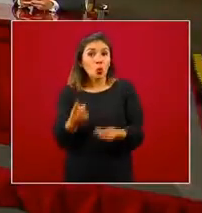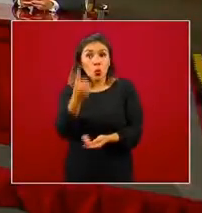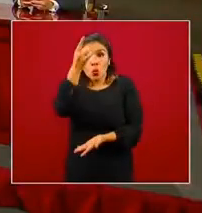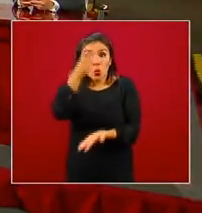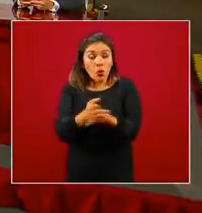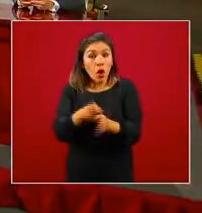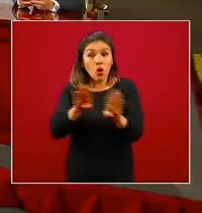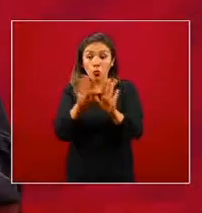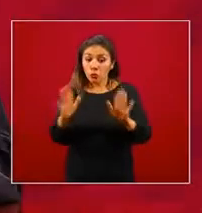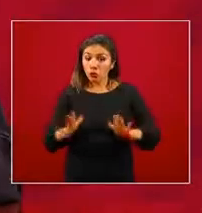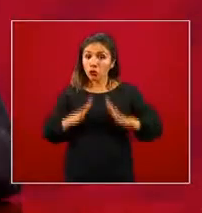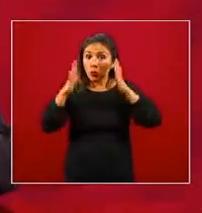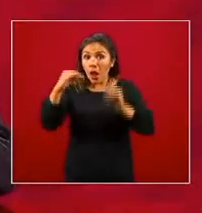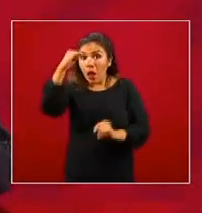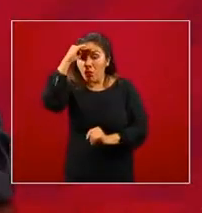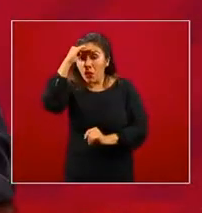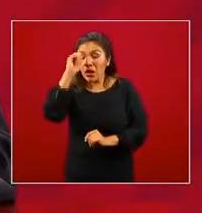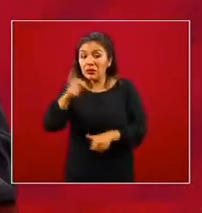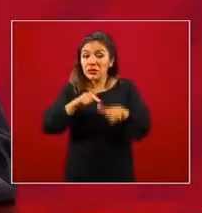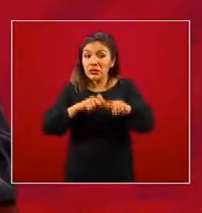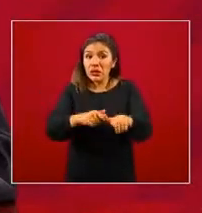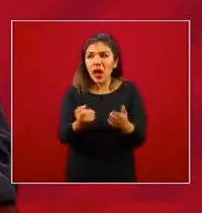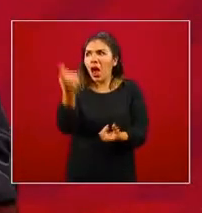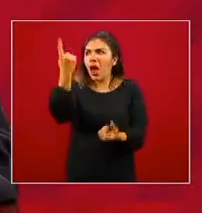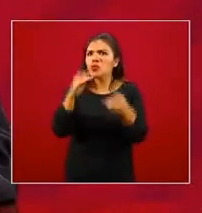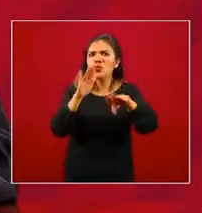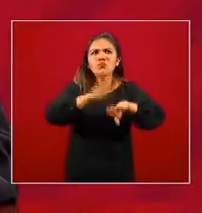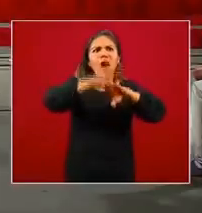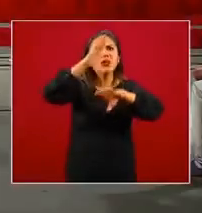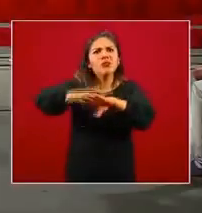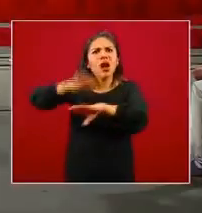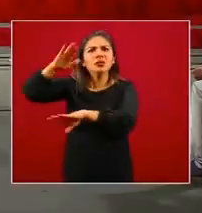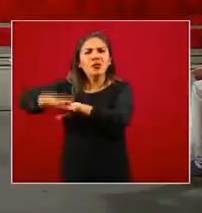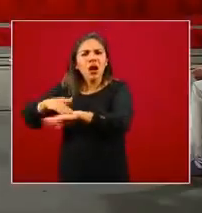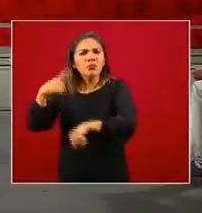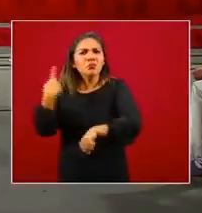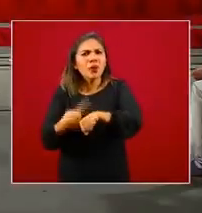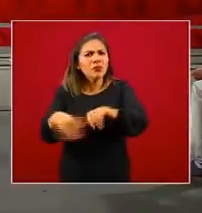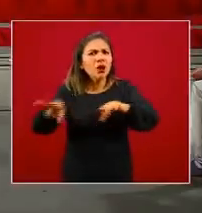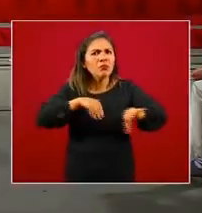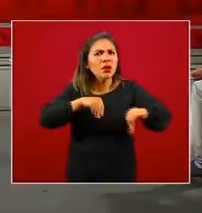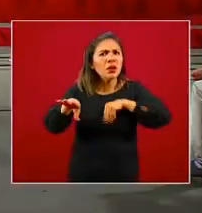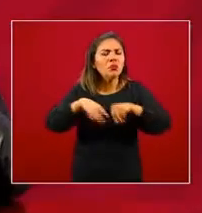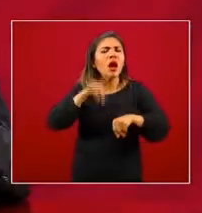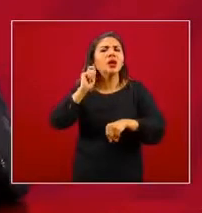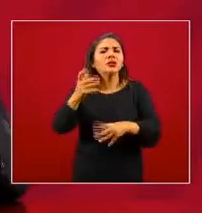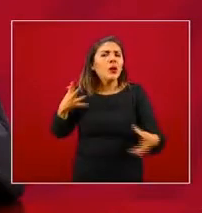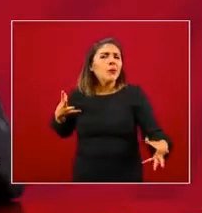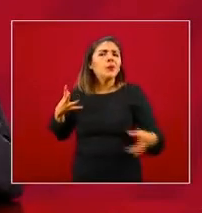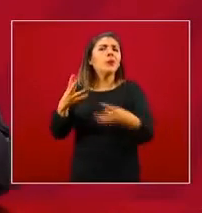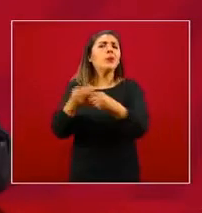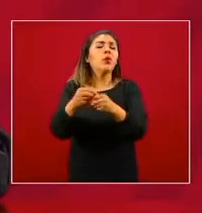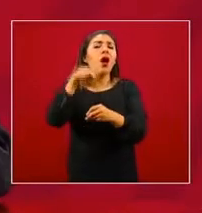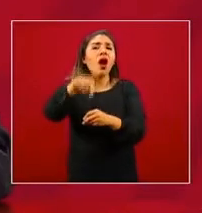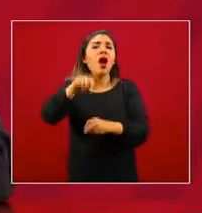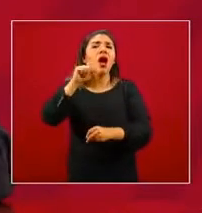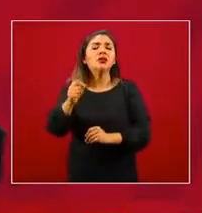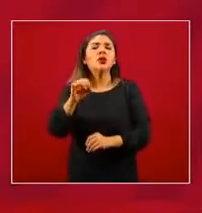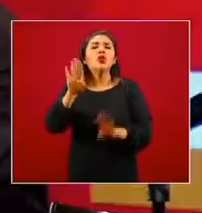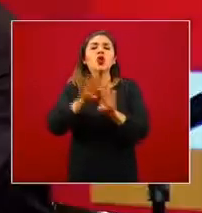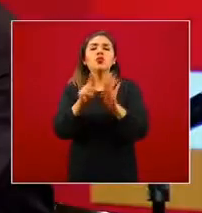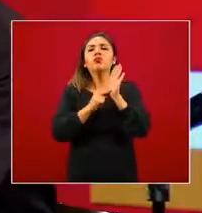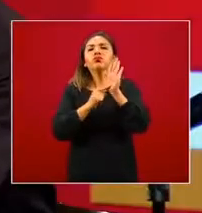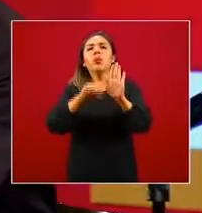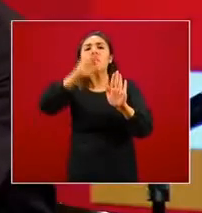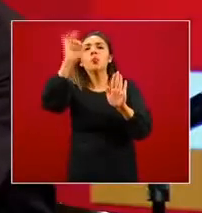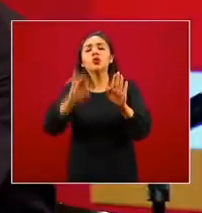There are many epidemics. It's not surprising that the cases continue to rise. These are cumulative cases,